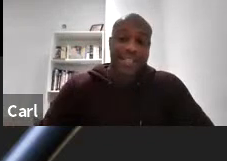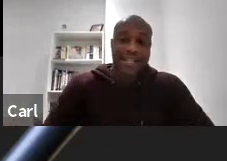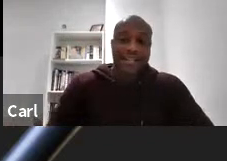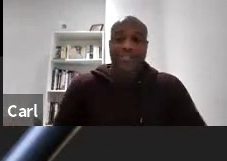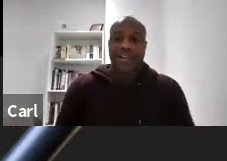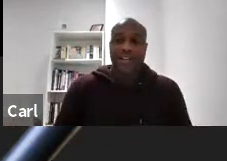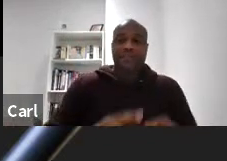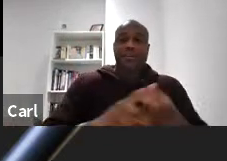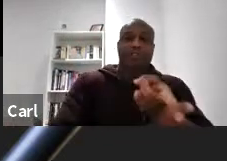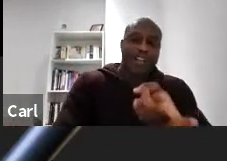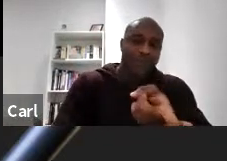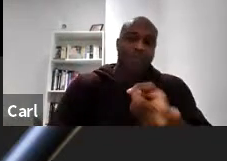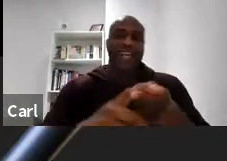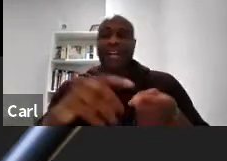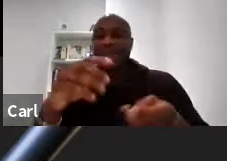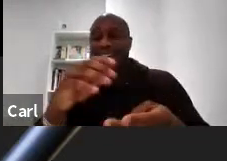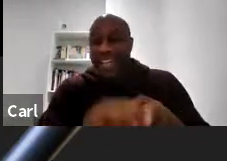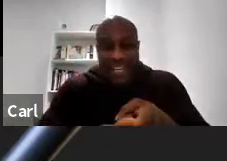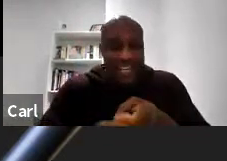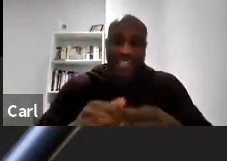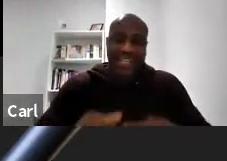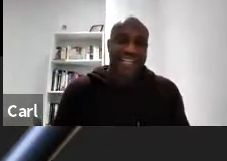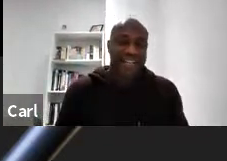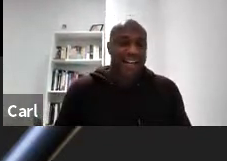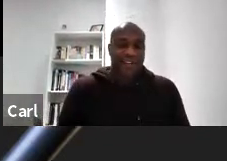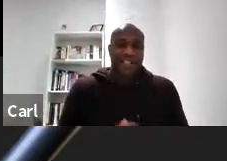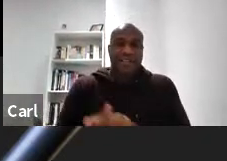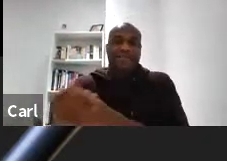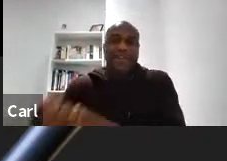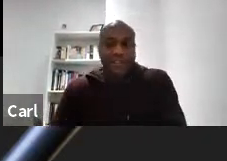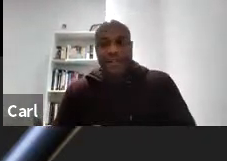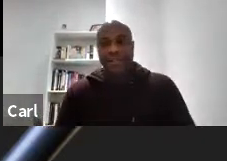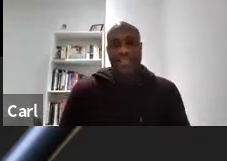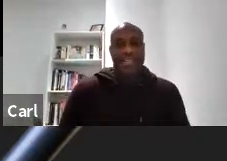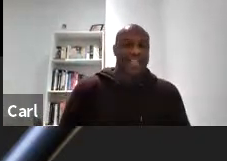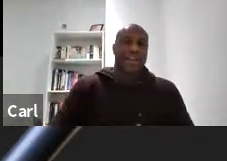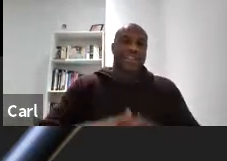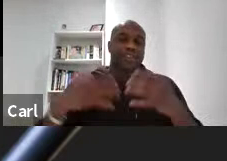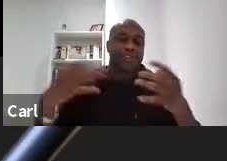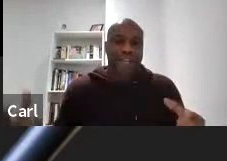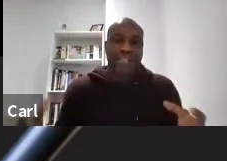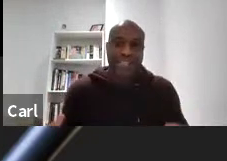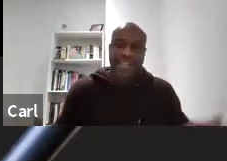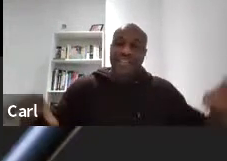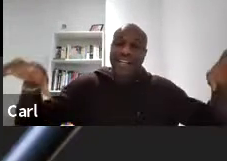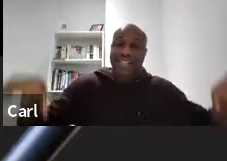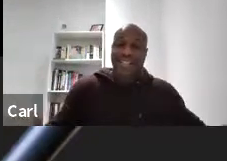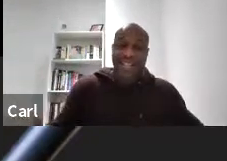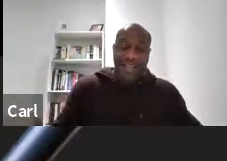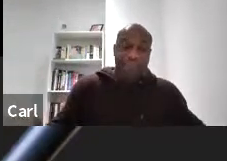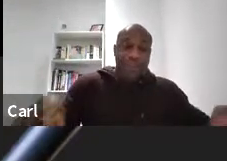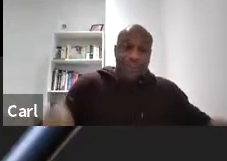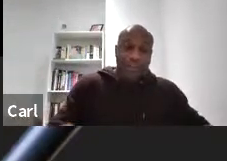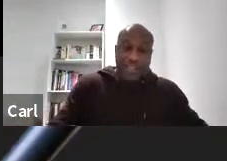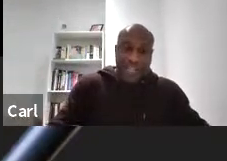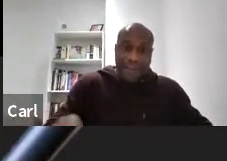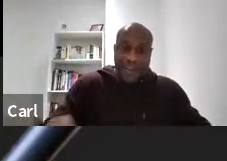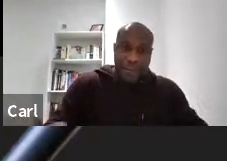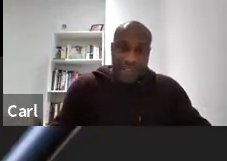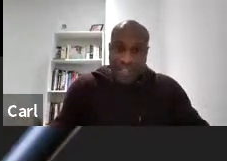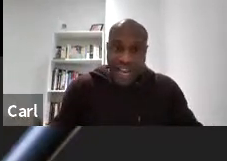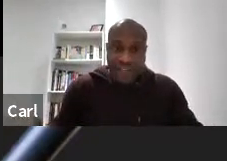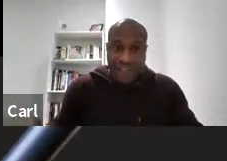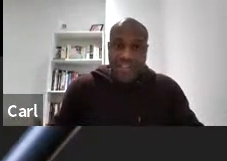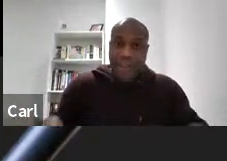O2, existed, the likes of Orange, which became EE, existed, the likes of Vodafone existed, the likes of Three existed, and they existed not just